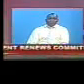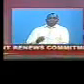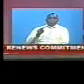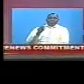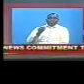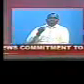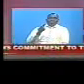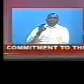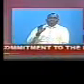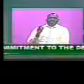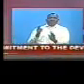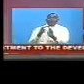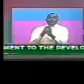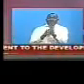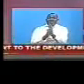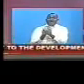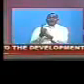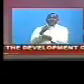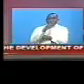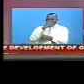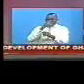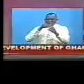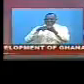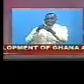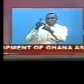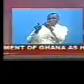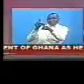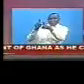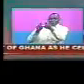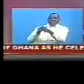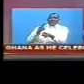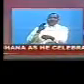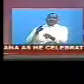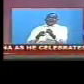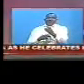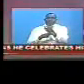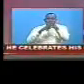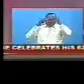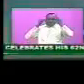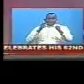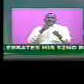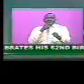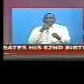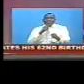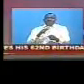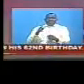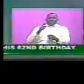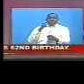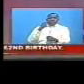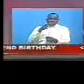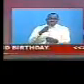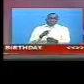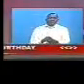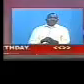Counsel for the NDC, Mr. Tsatsu Tsikata, today began his cross-examination of Dr. Mahamadu Bawumia, the star witness